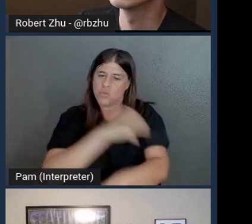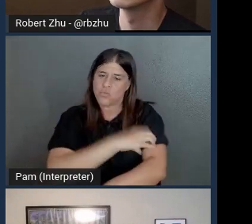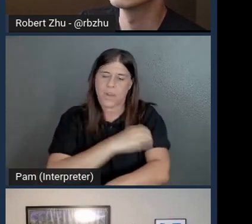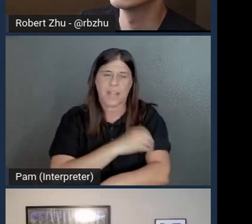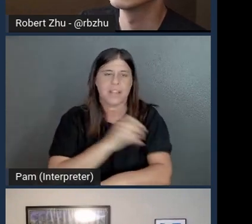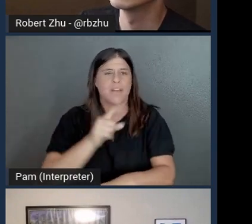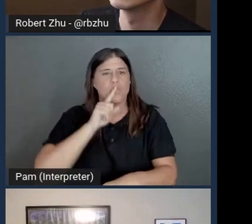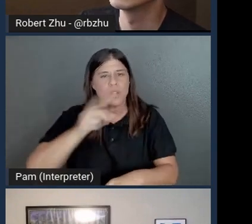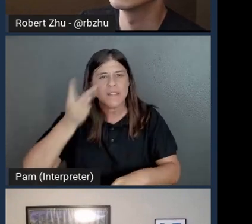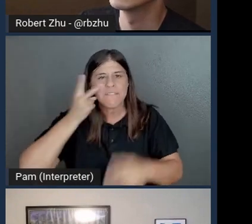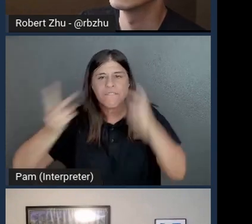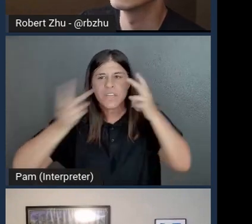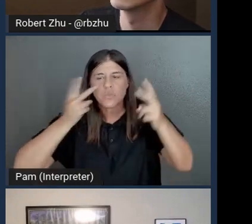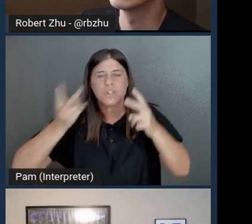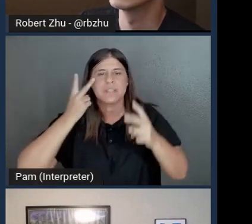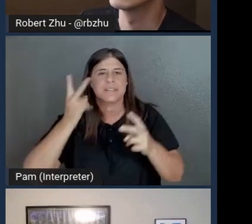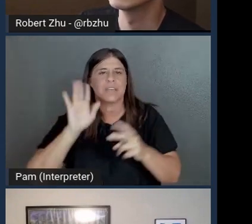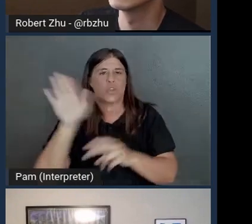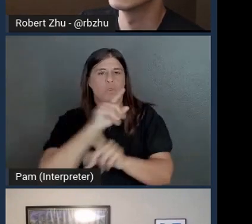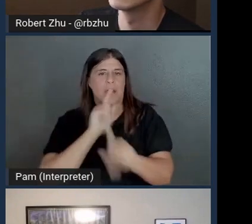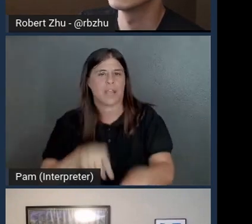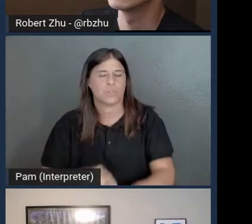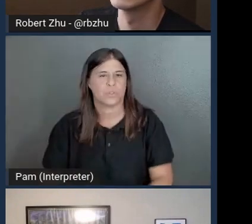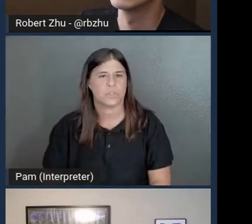to visually see your answers.